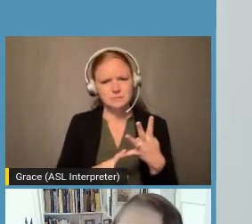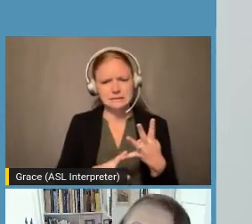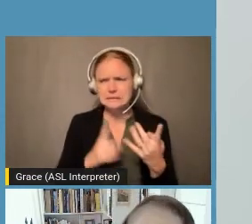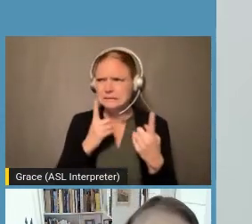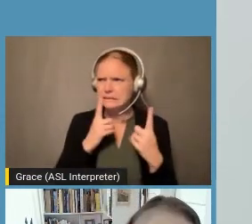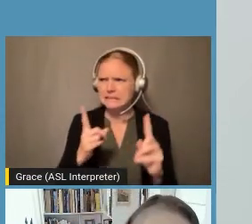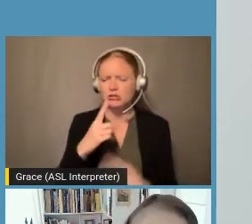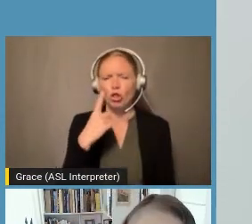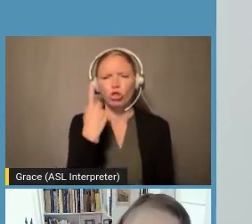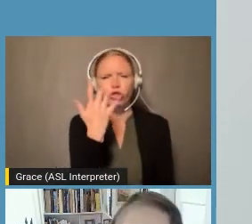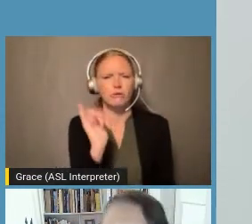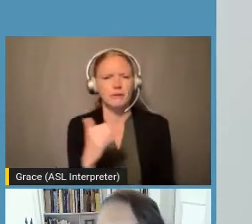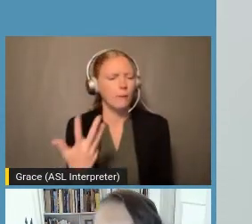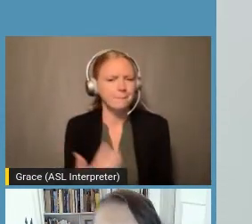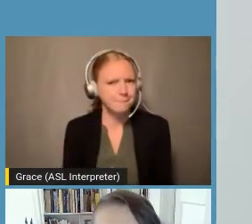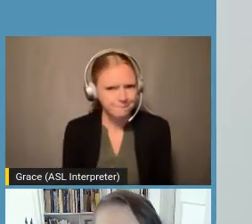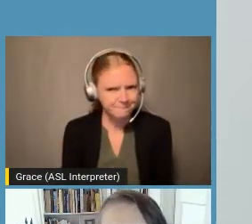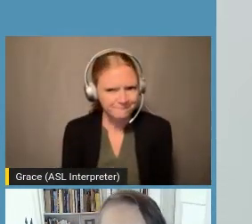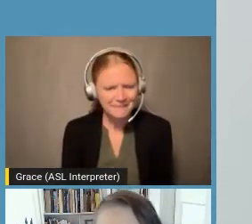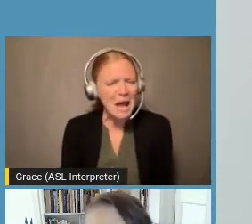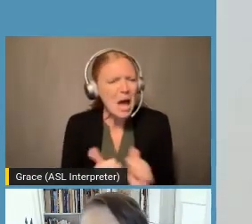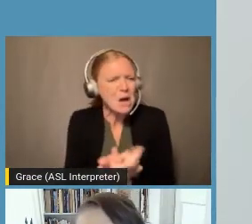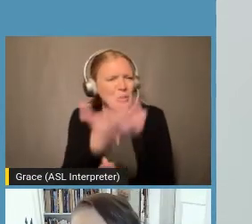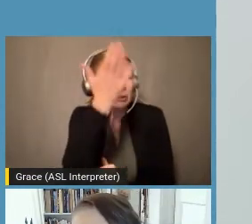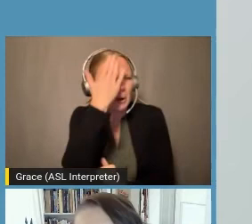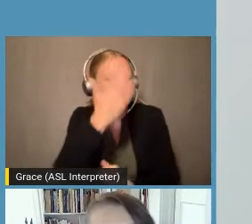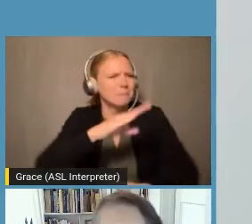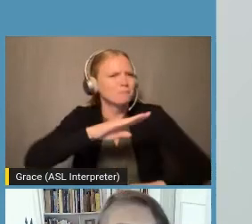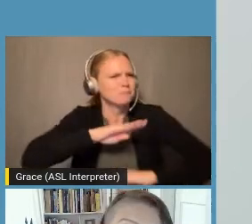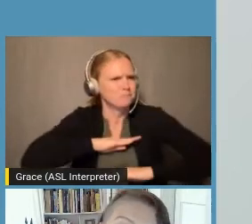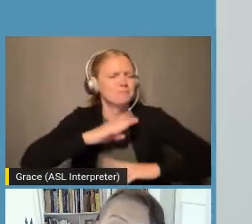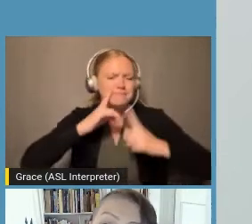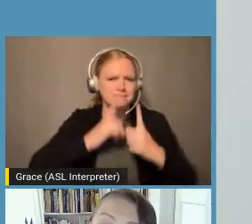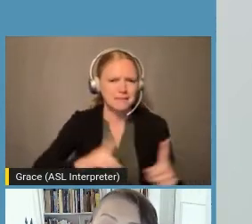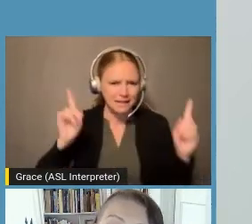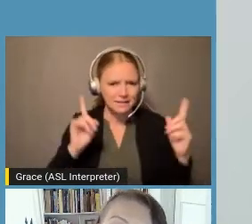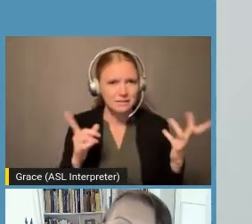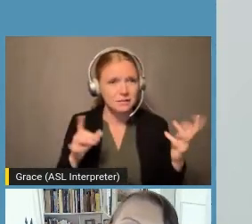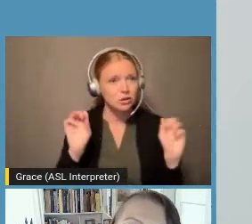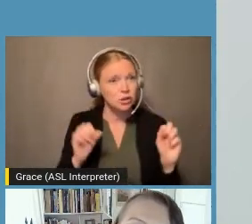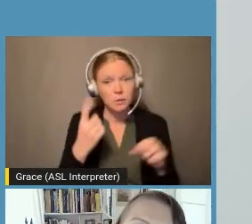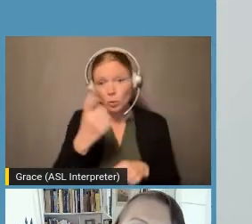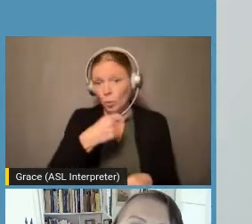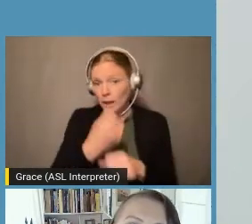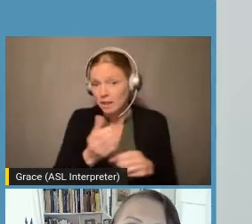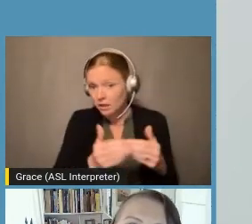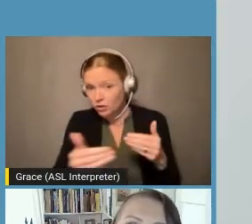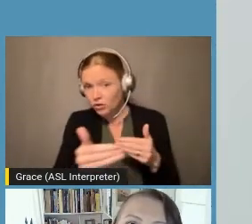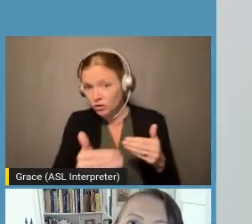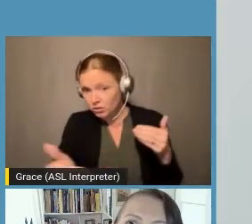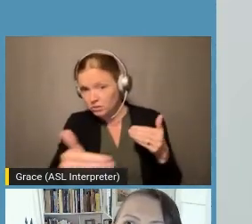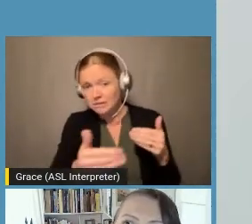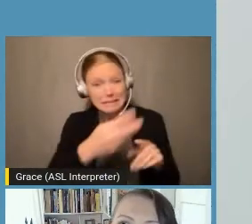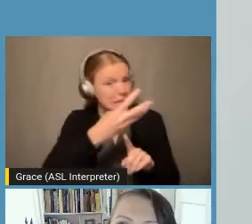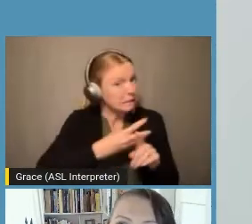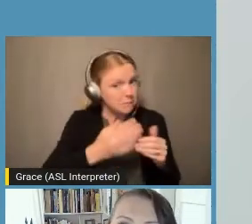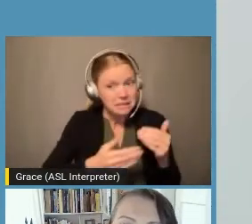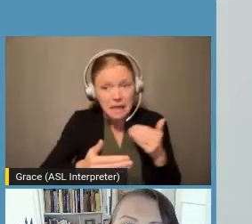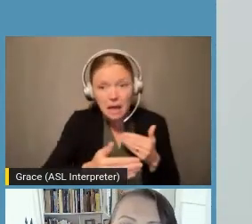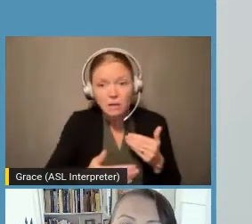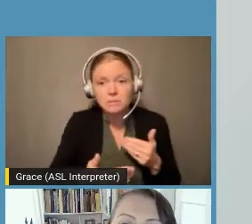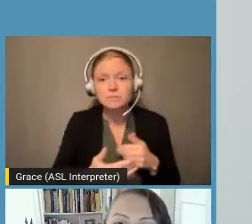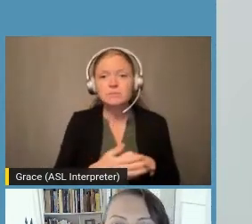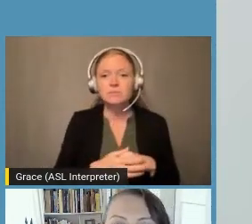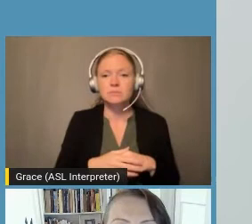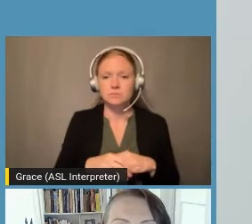you can do it, 3 months, 6 months, a year out. You can do just a year out. But having some idea